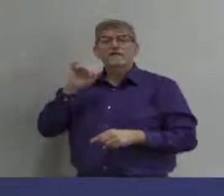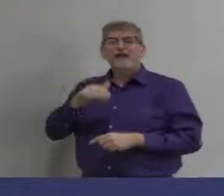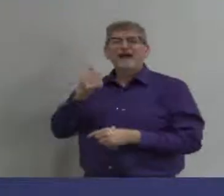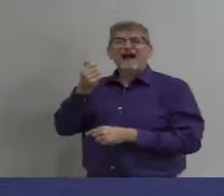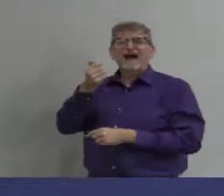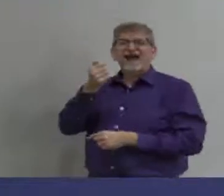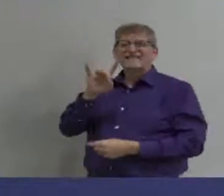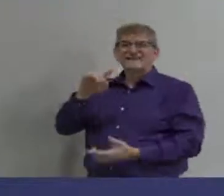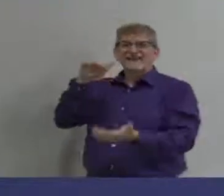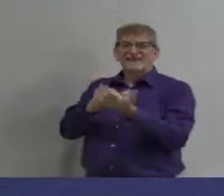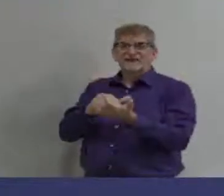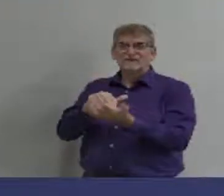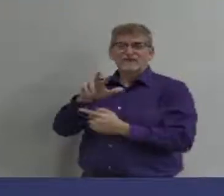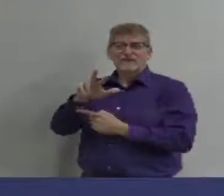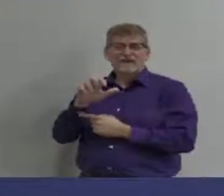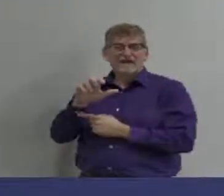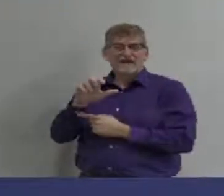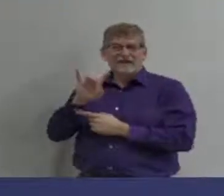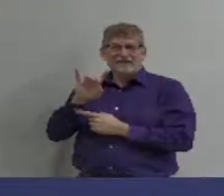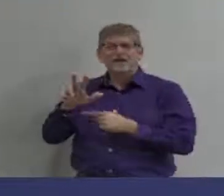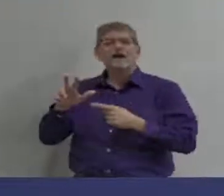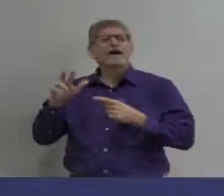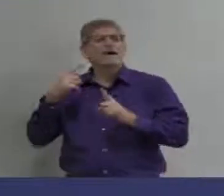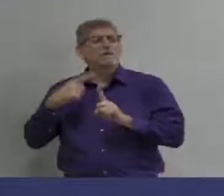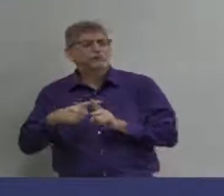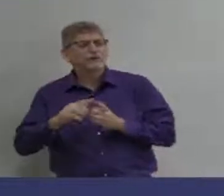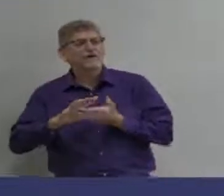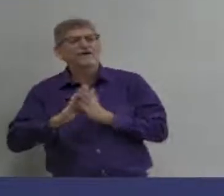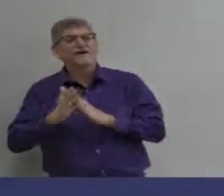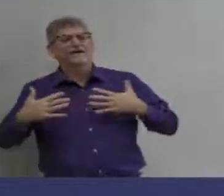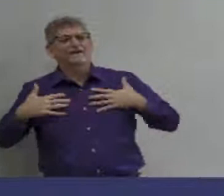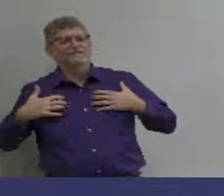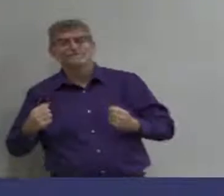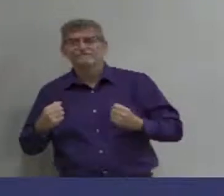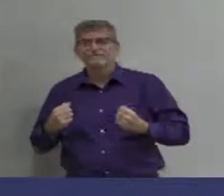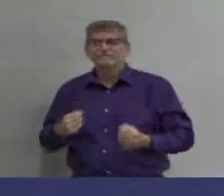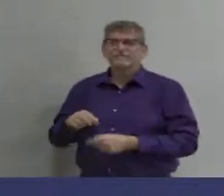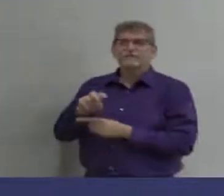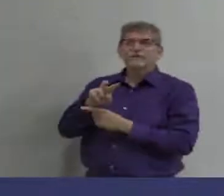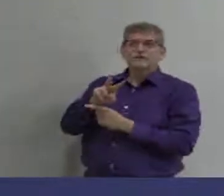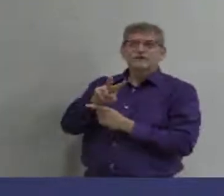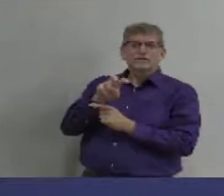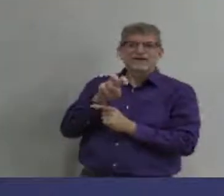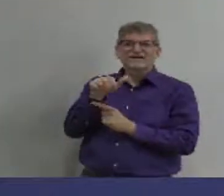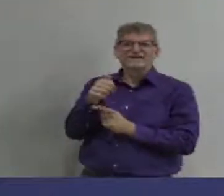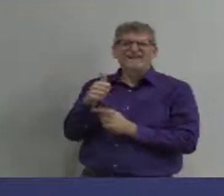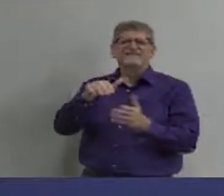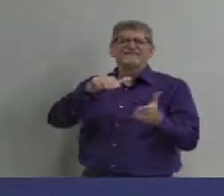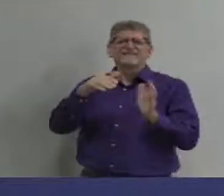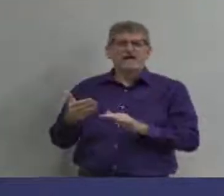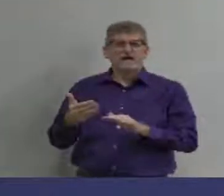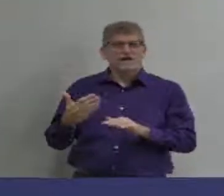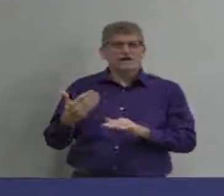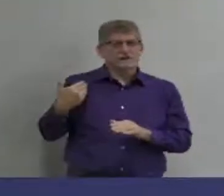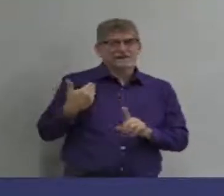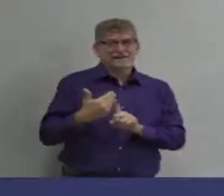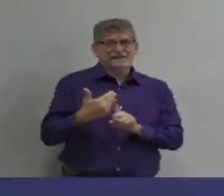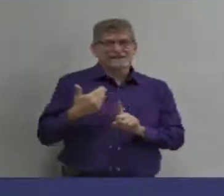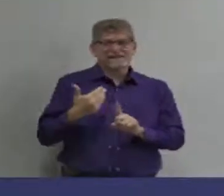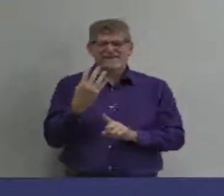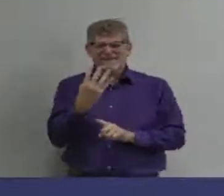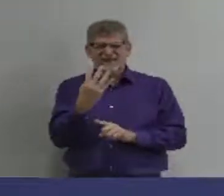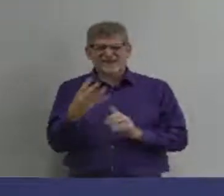recovered. We've had 210 deaths, that is 4 more than last week, leaving us with 1,900 active cases